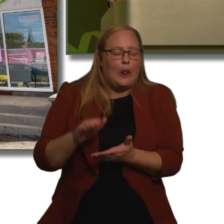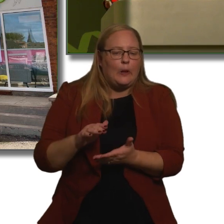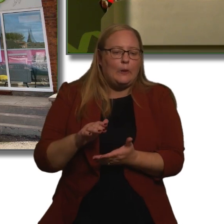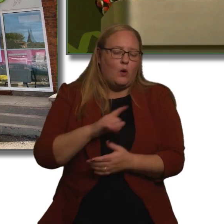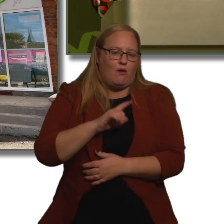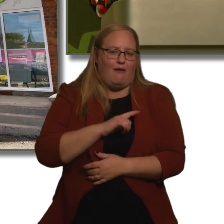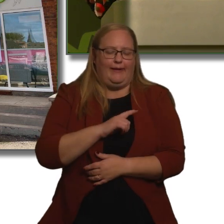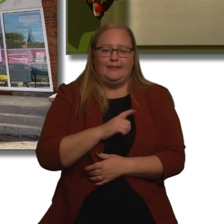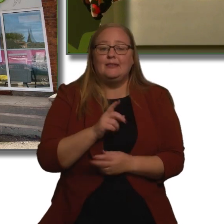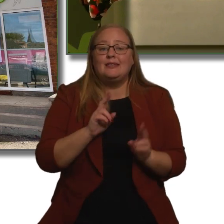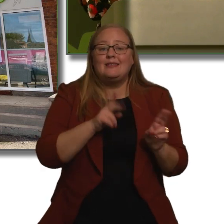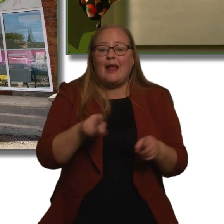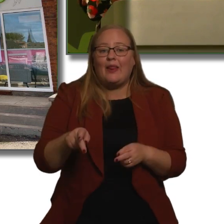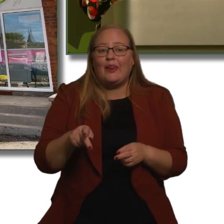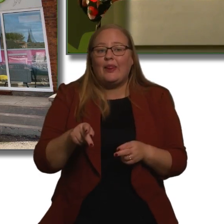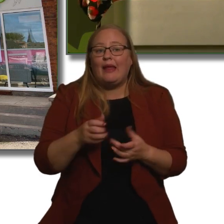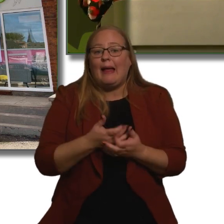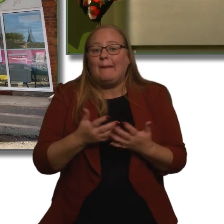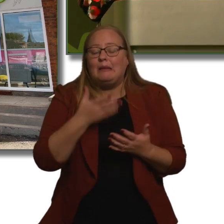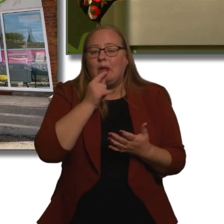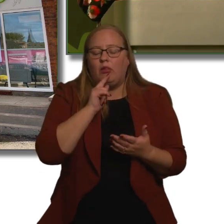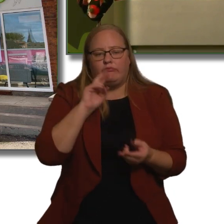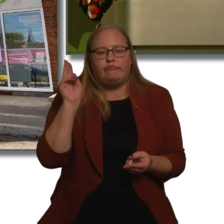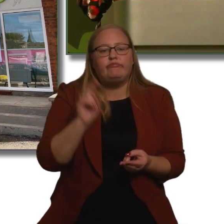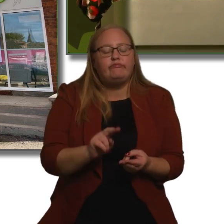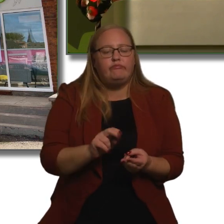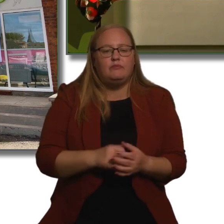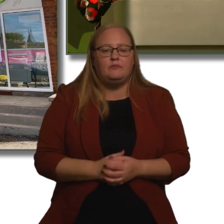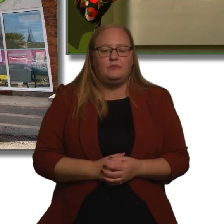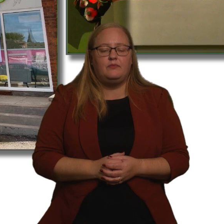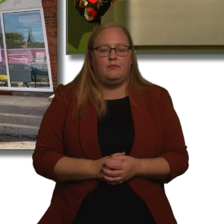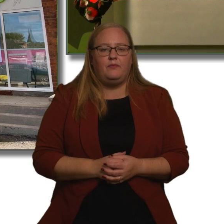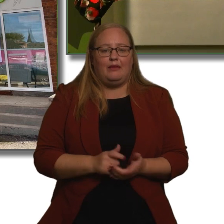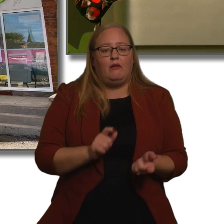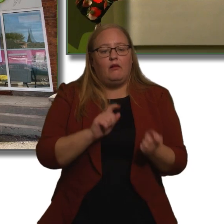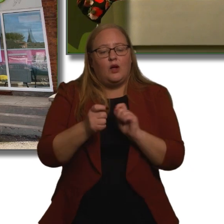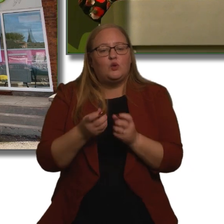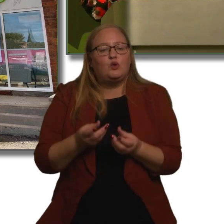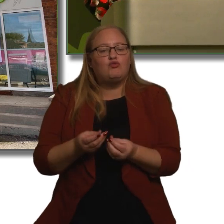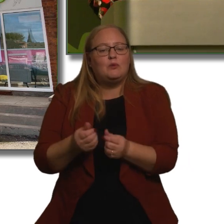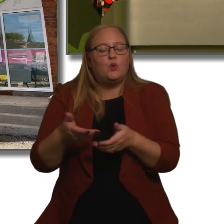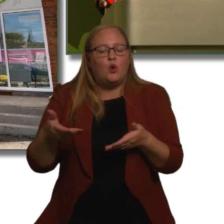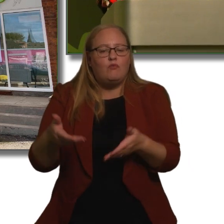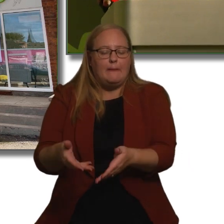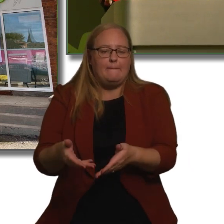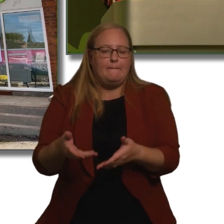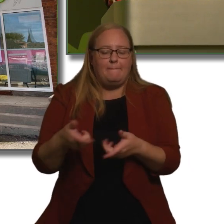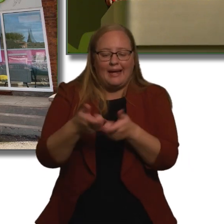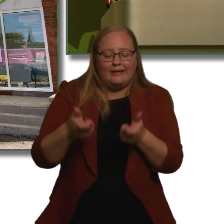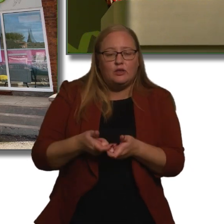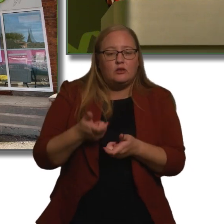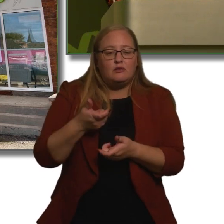of direct to crematorium funeral packages, many of which can be purchased through online channels